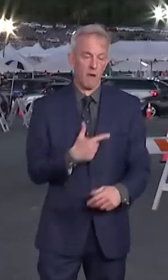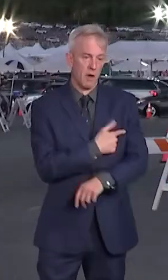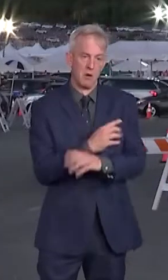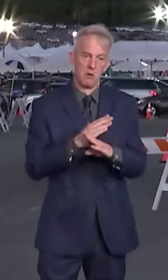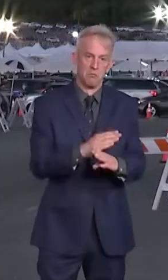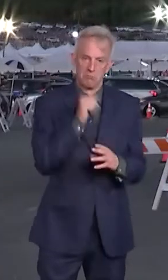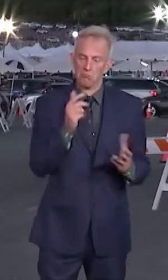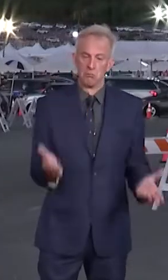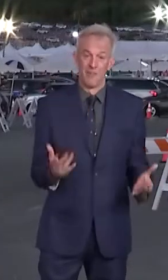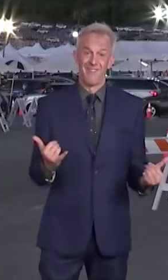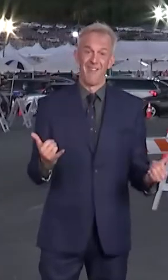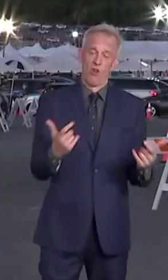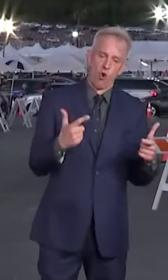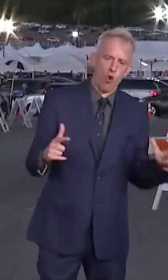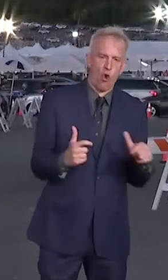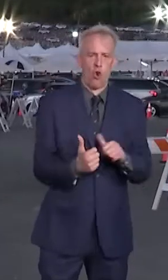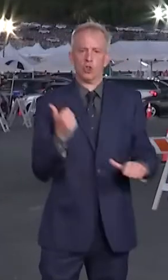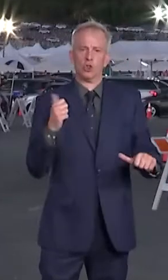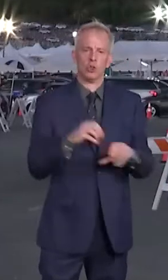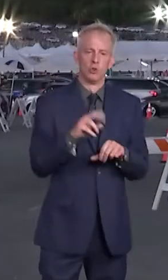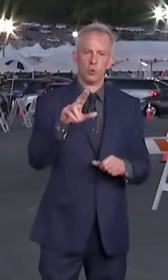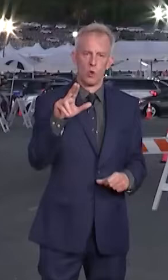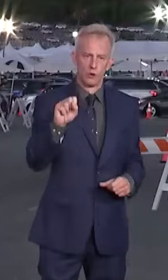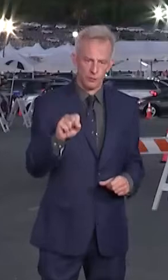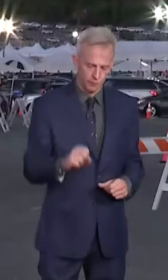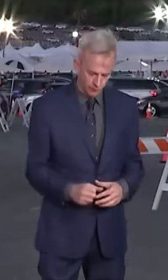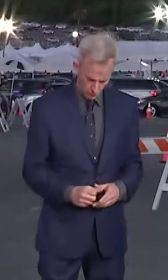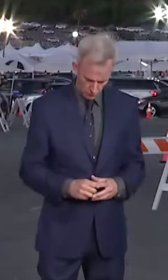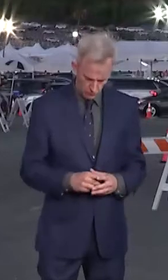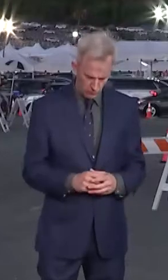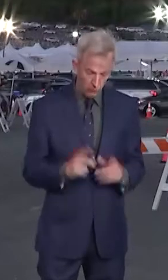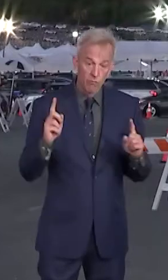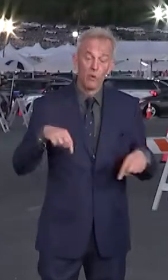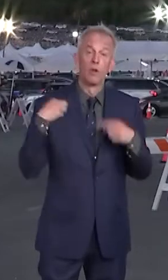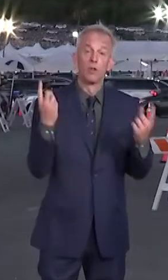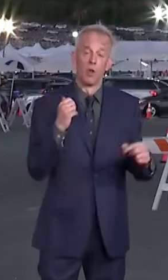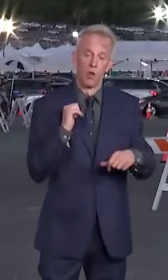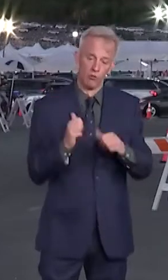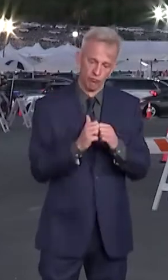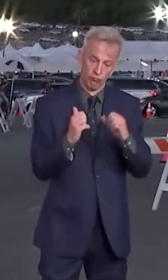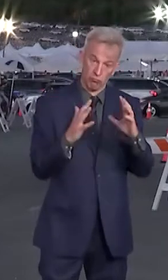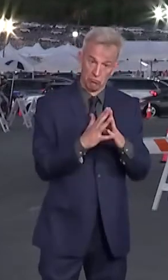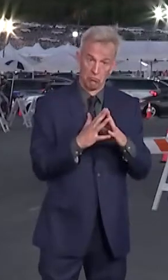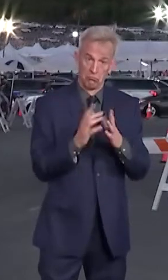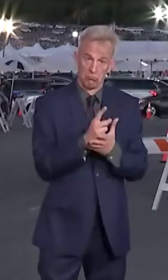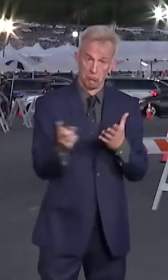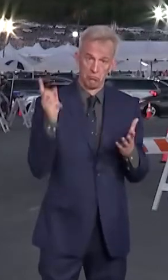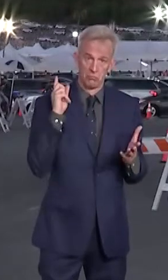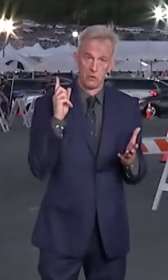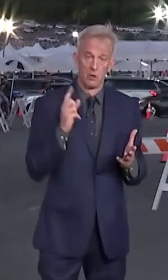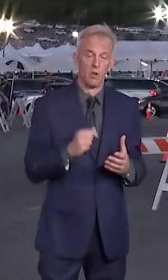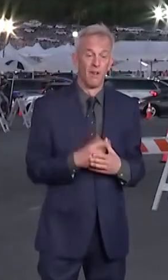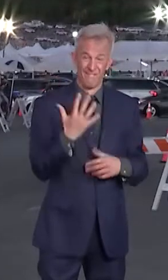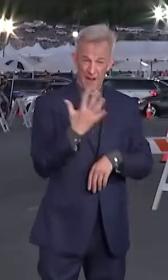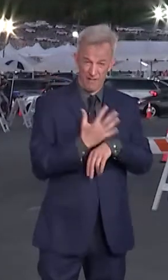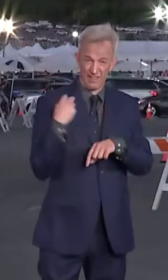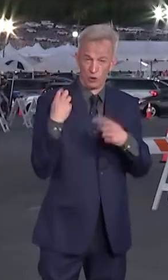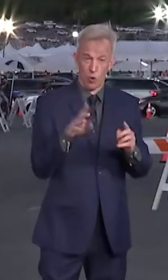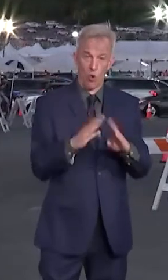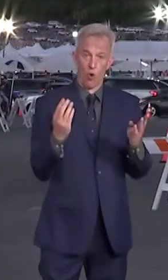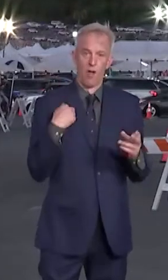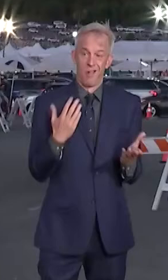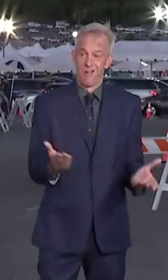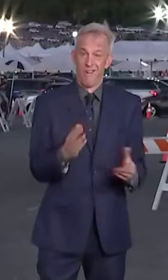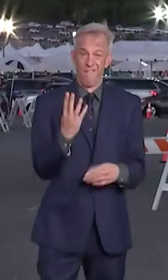it is the largest in the United States. Since this site opened up last week, I've been here 4 of the 5 days that we've been open, working